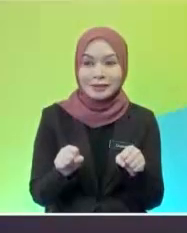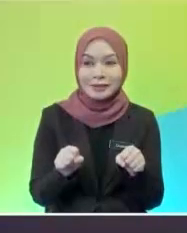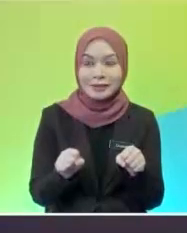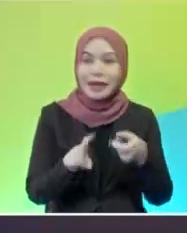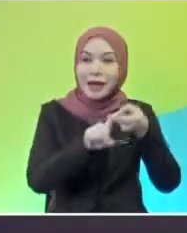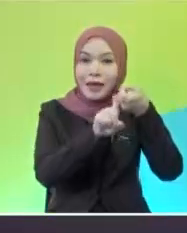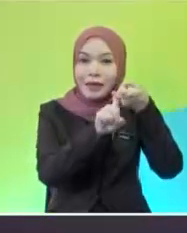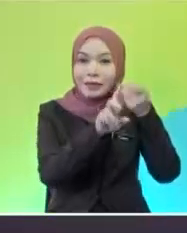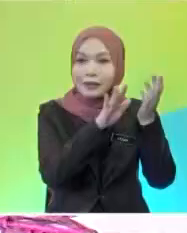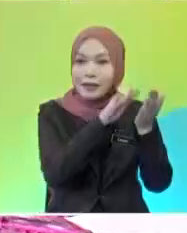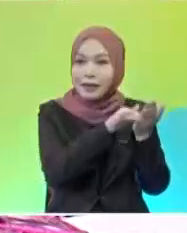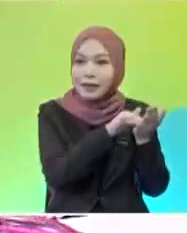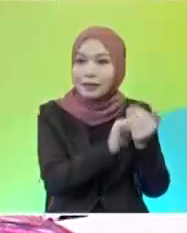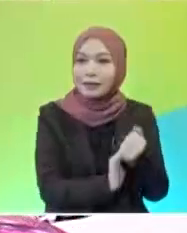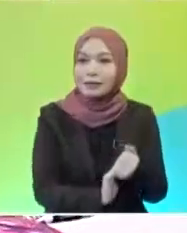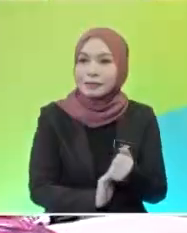the chocolate bar.